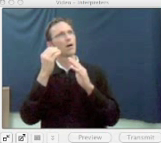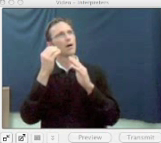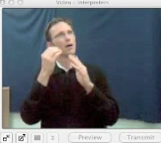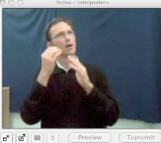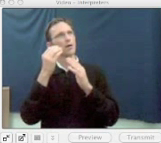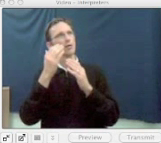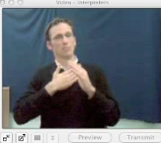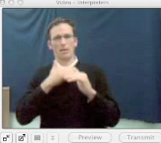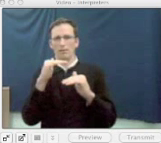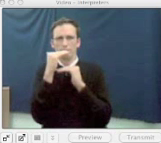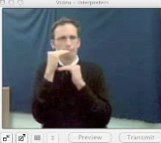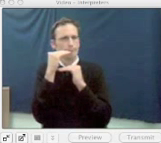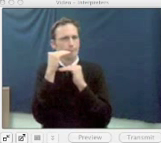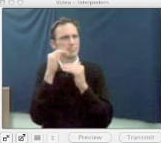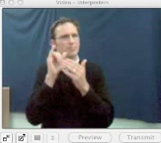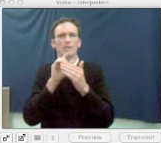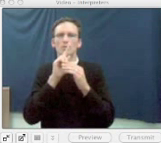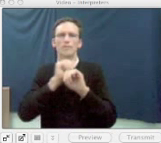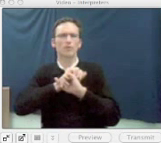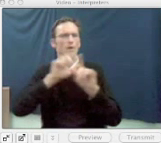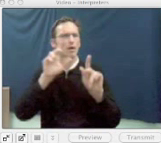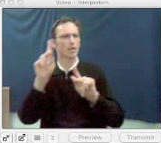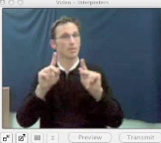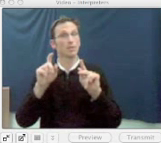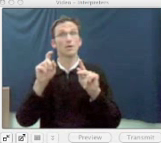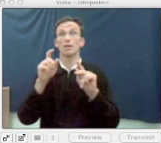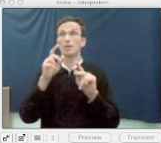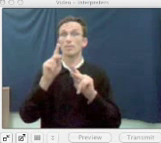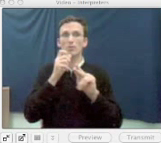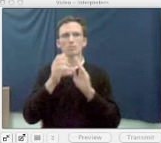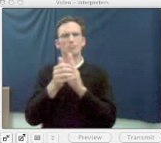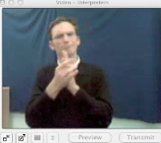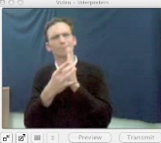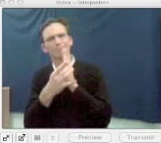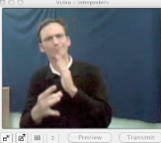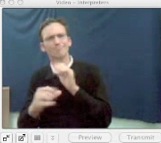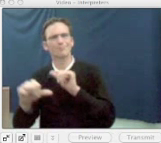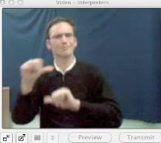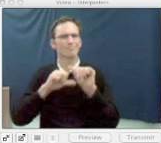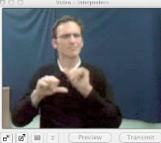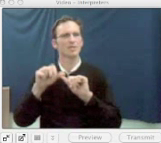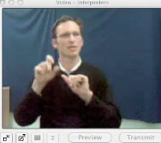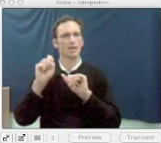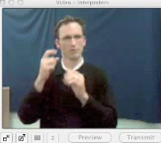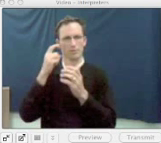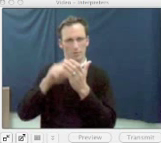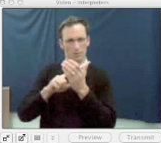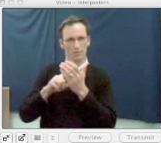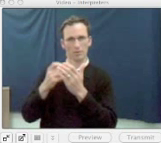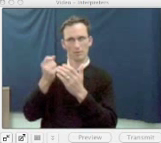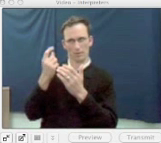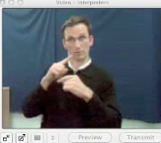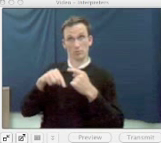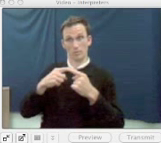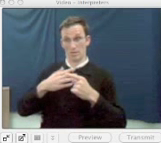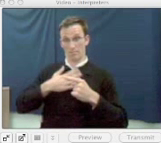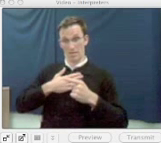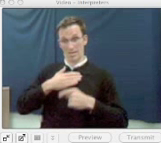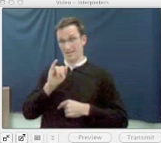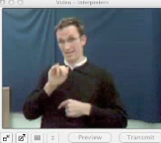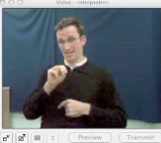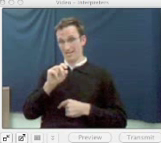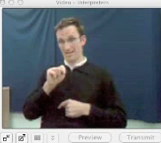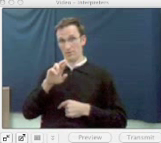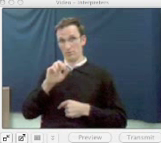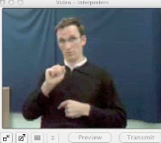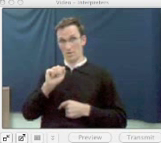anybody. We have to help people who are really good with social skills how to recognize when they're responding to their own psychological intrapersonal demands